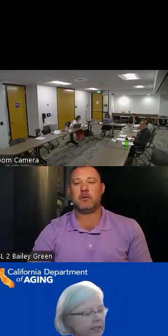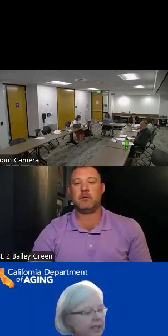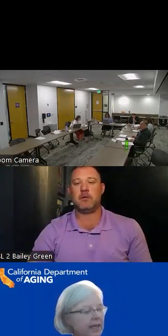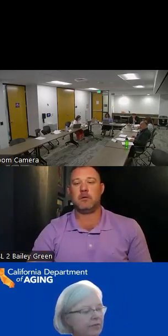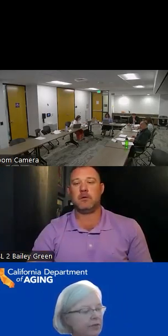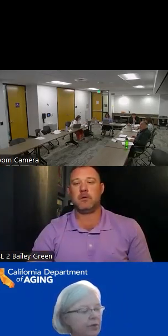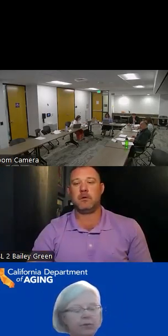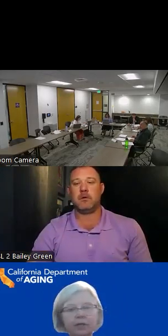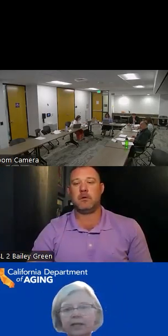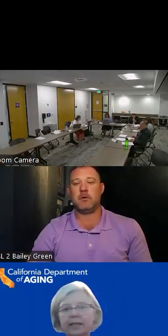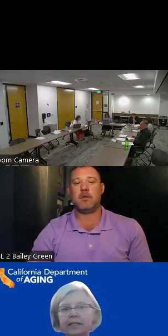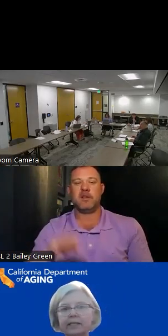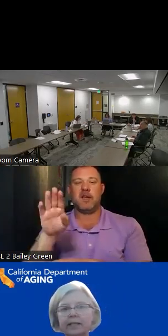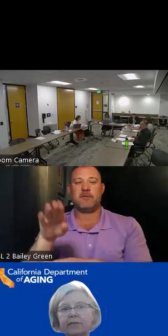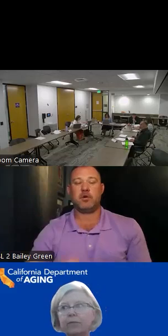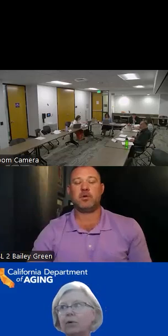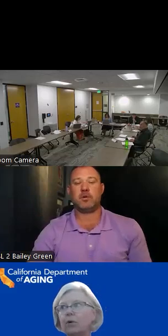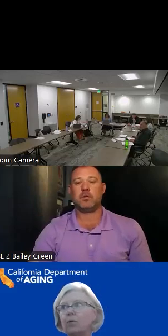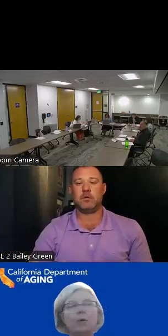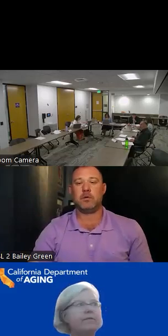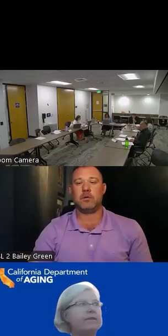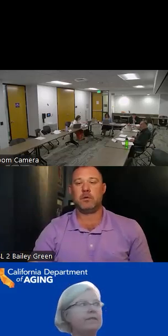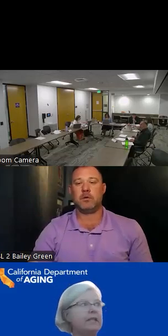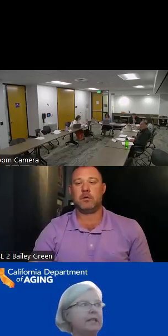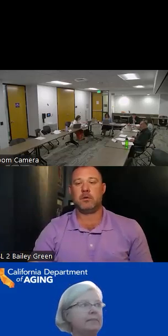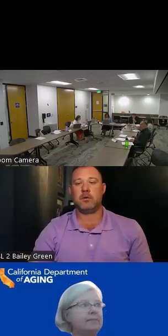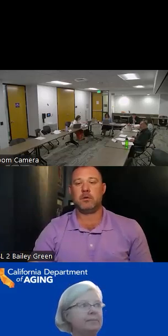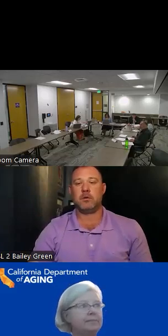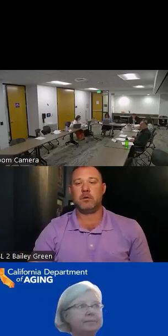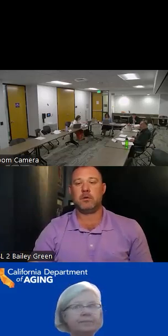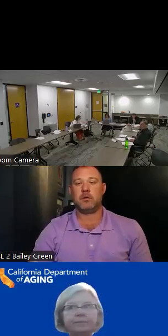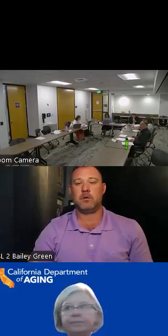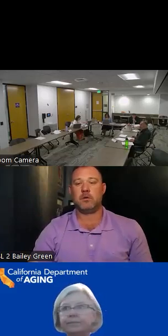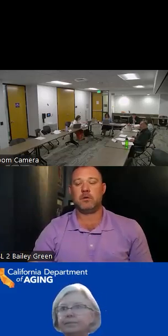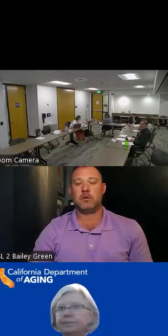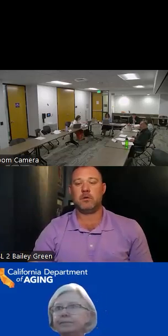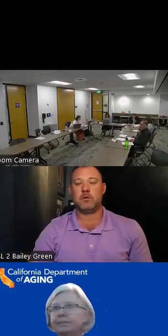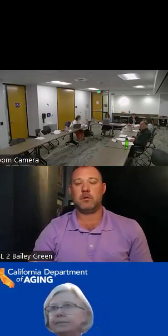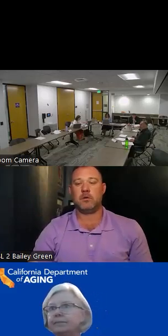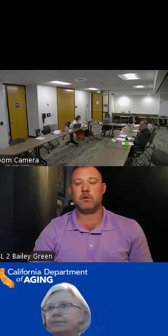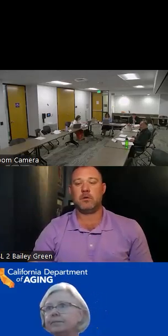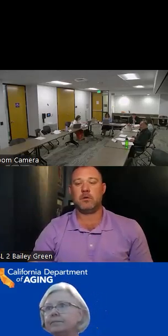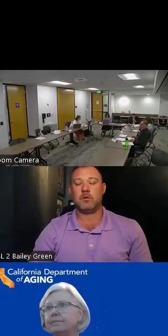in the afternoon. It is slated for 1:15.